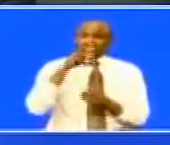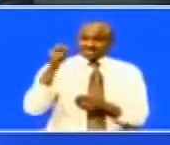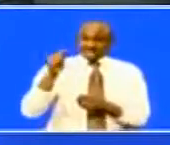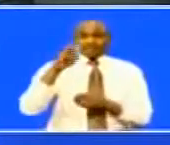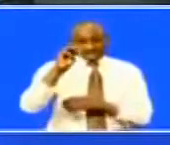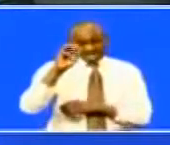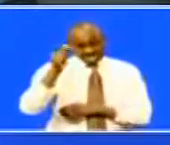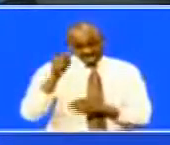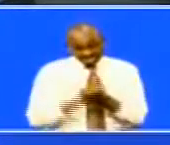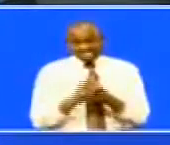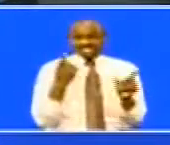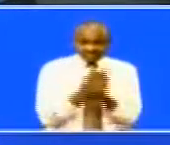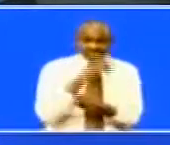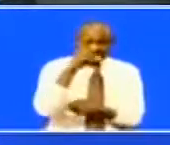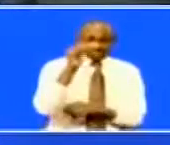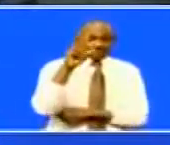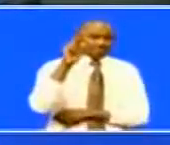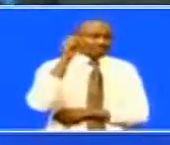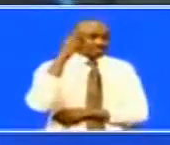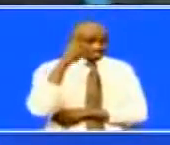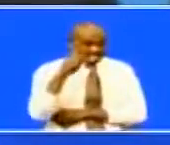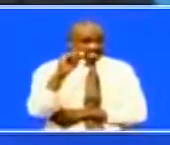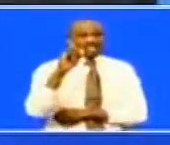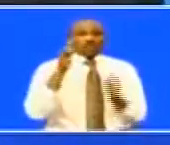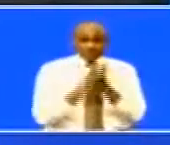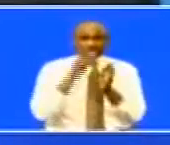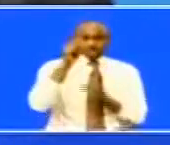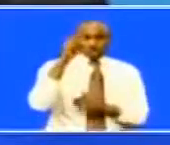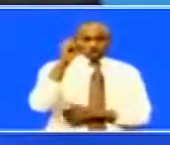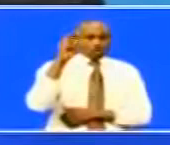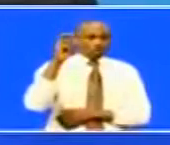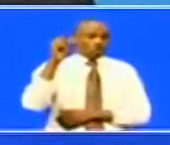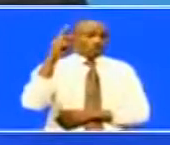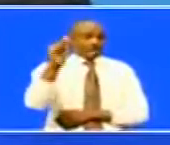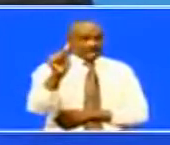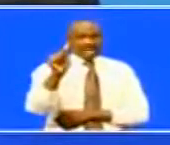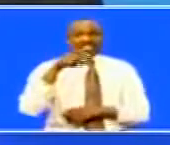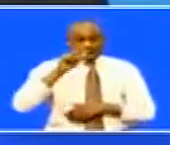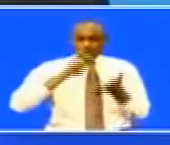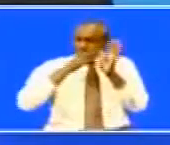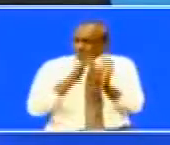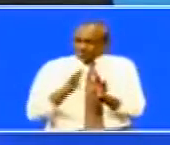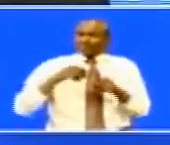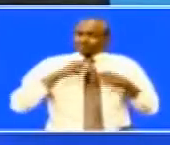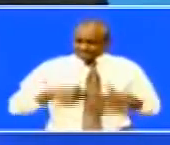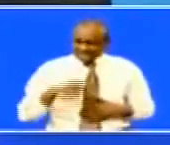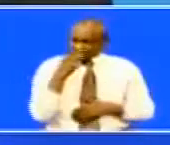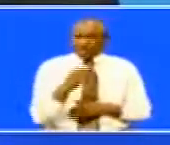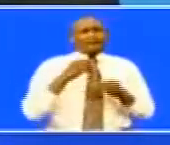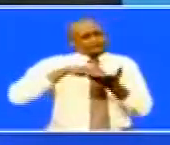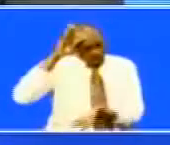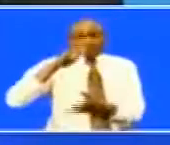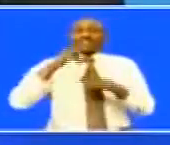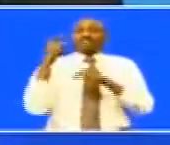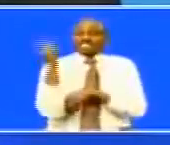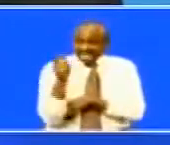Limited, Devki Steel Mills, Prime Steel and Tononoka Steel. According to the contractor, one or more firms will be awarded the